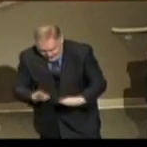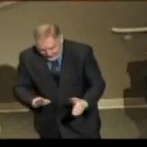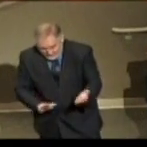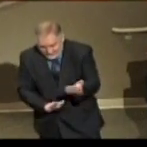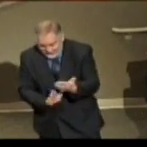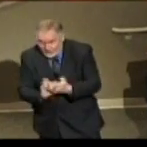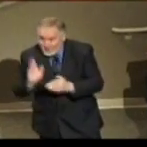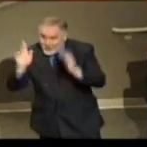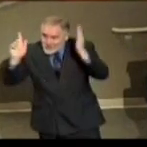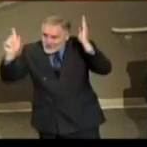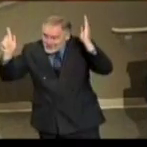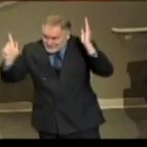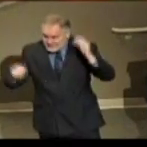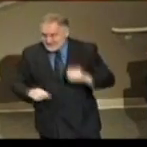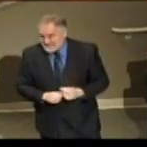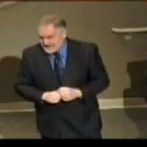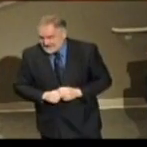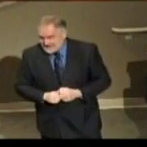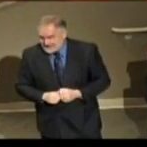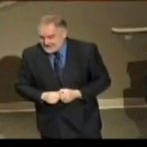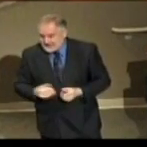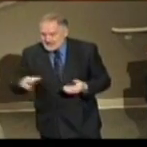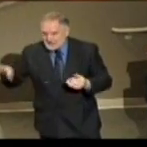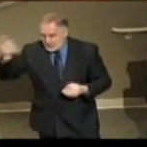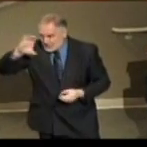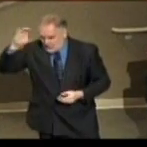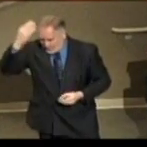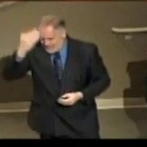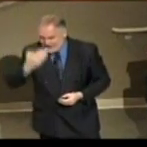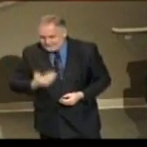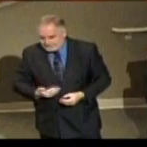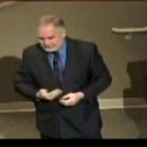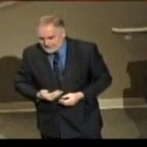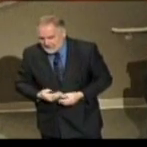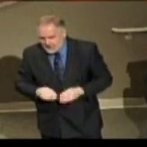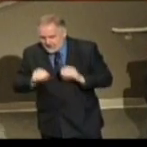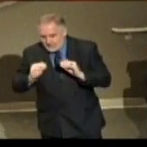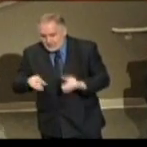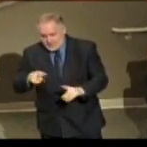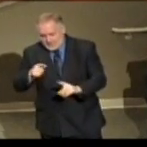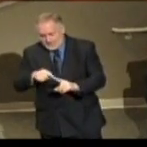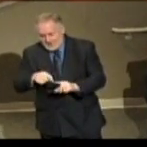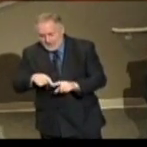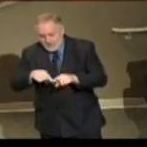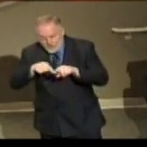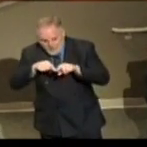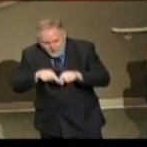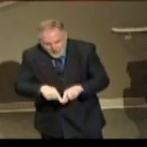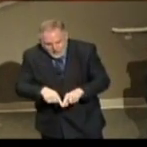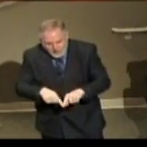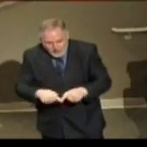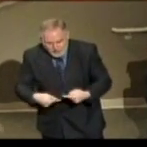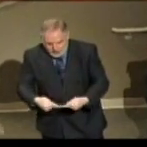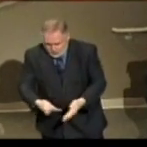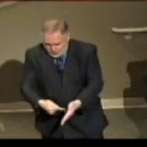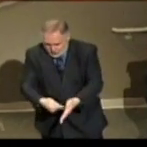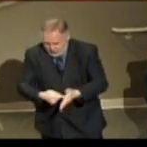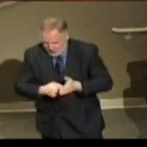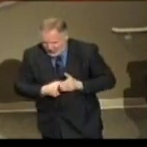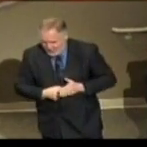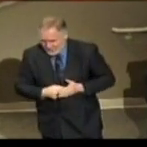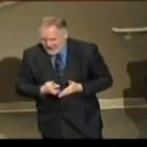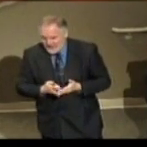before you. Search me. Put your finger on anything in my life that